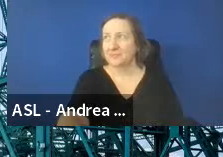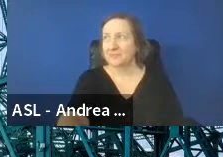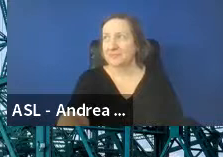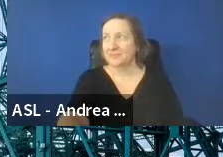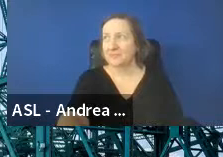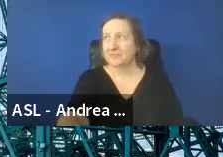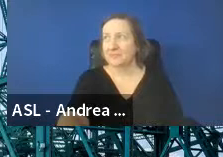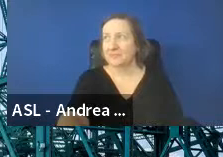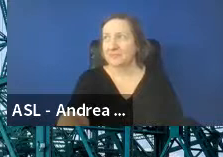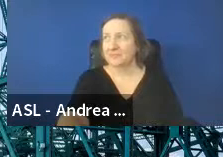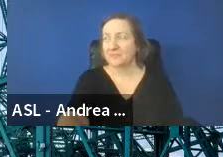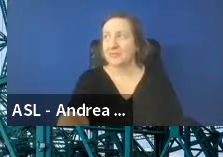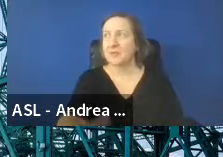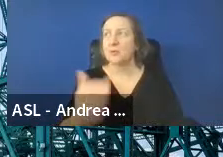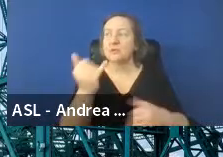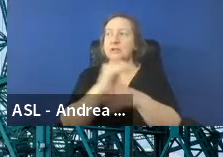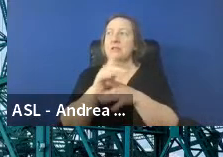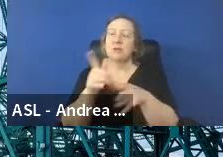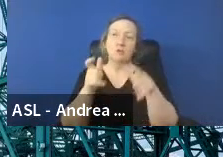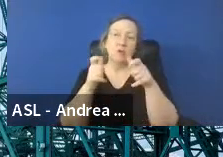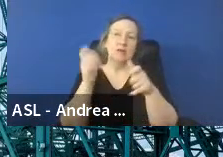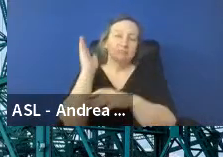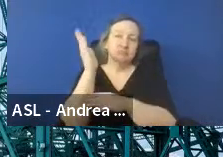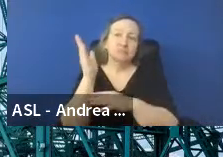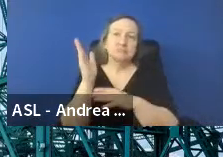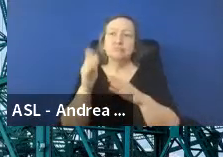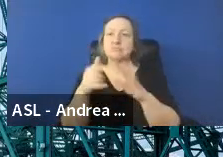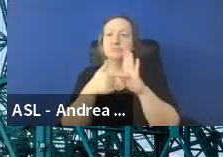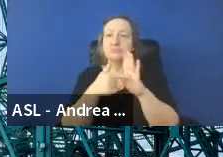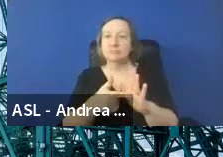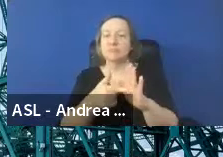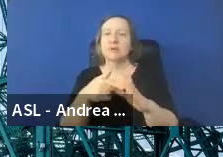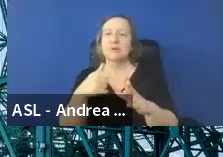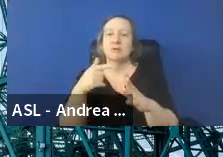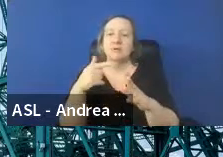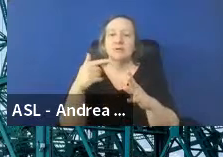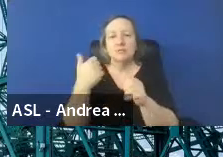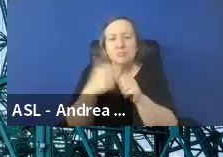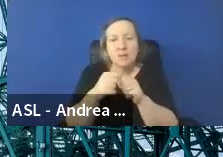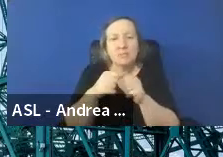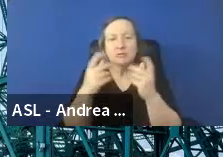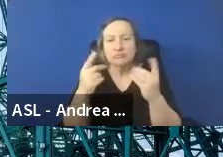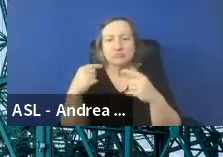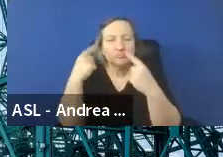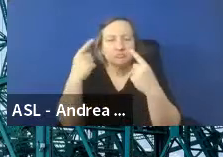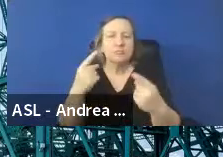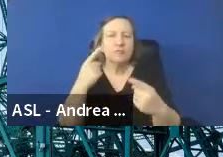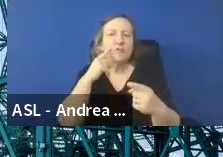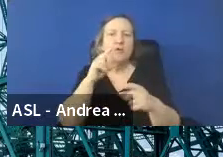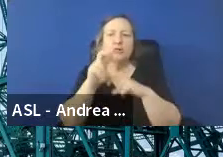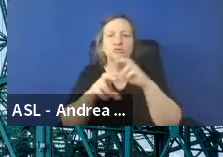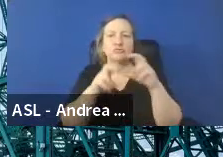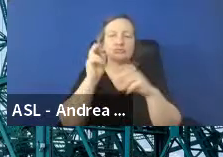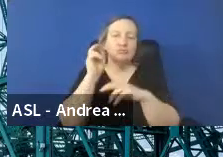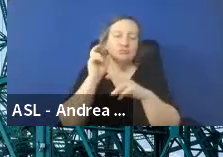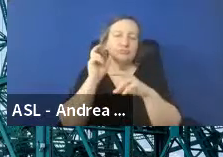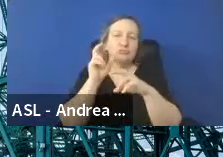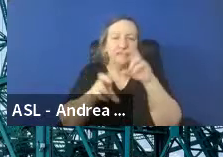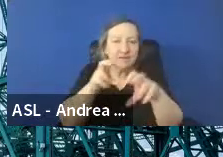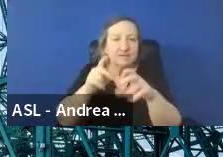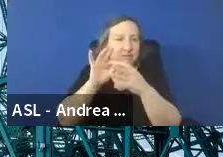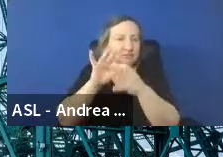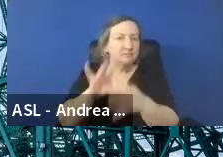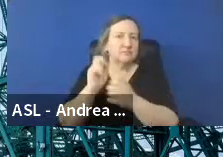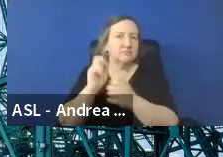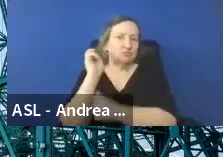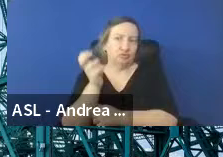to sort of remind you where we have been in regard to the various transit investments that we have